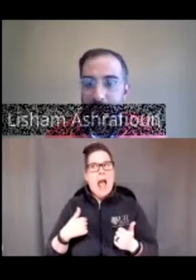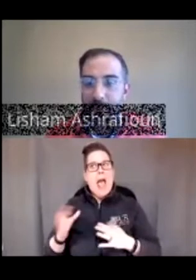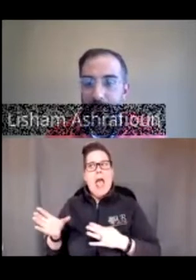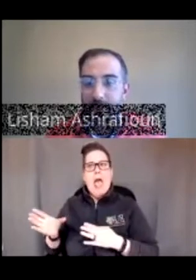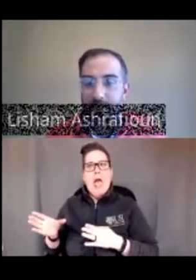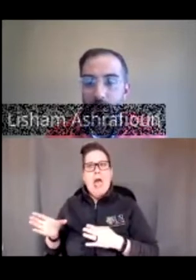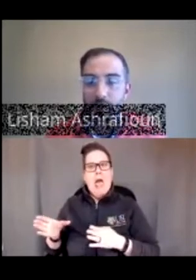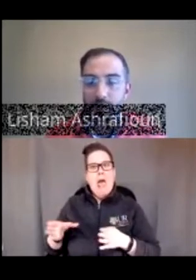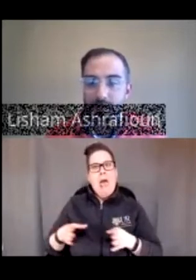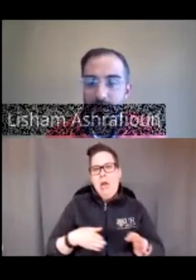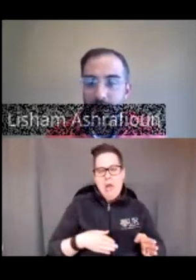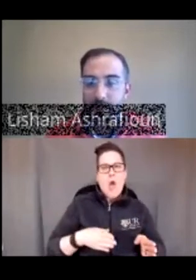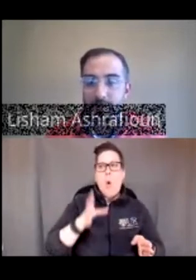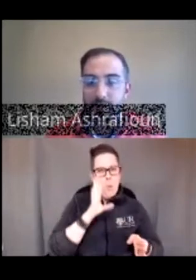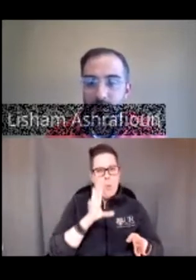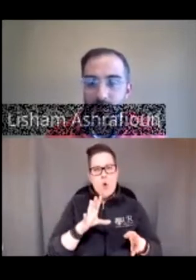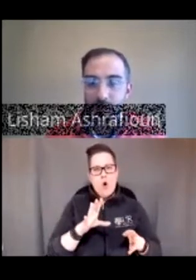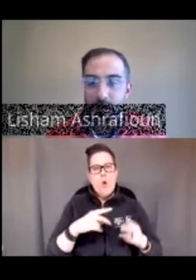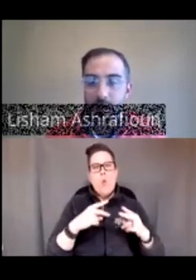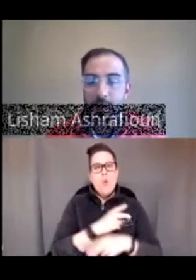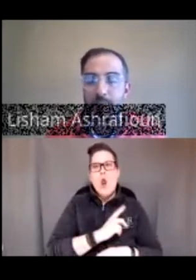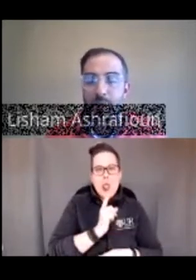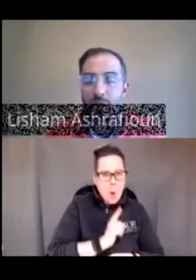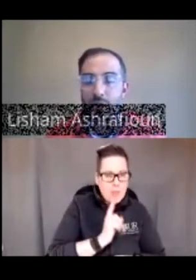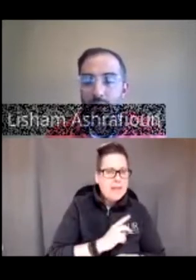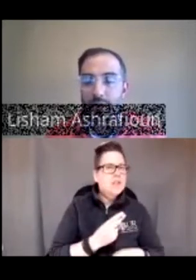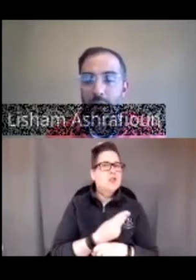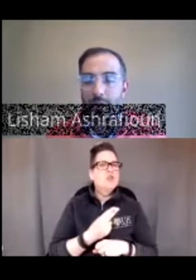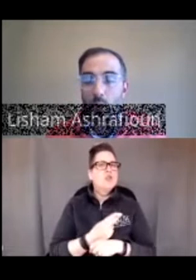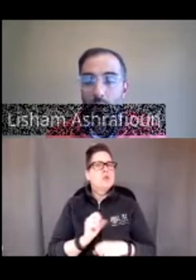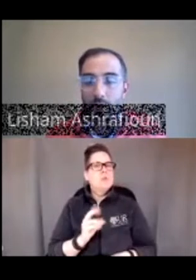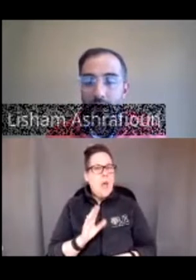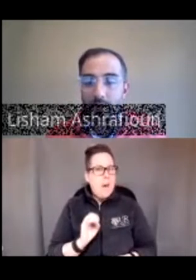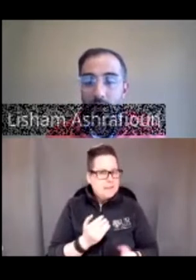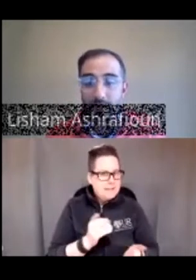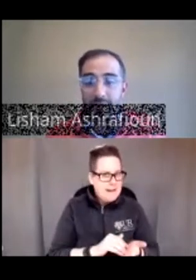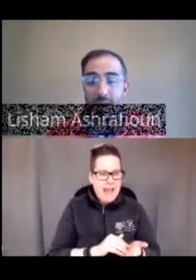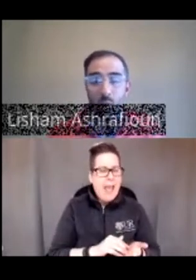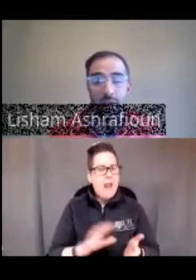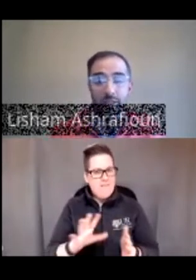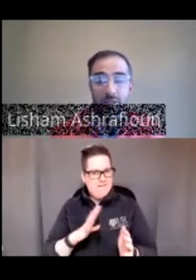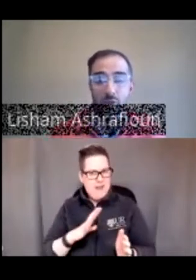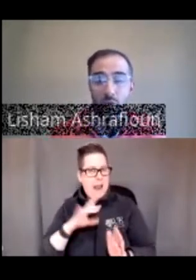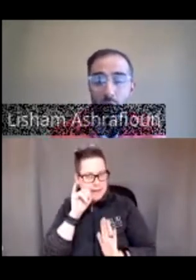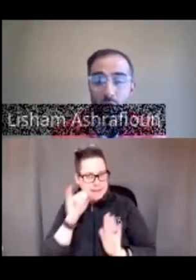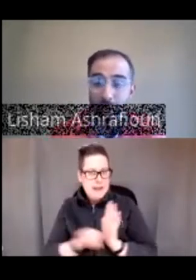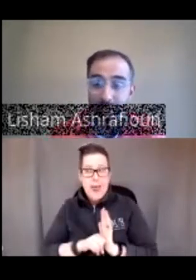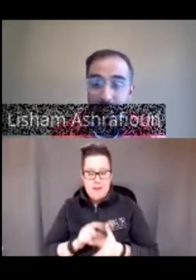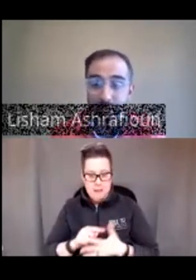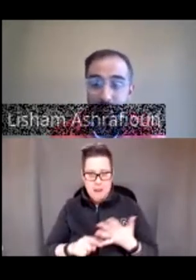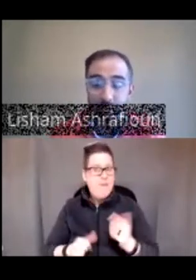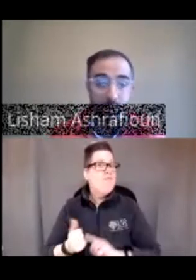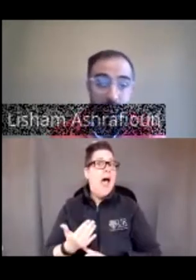that kept them in this loneliness substance use cycle. And the therapists work with them to identify ways to